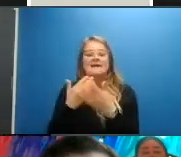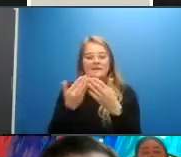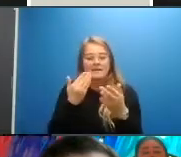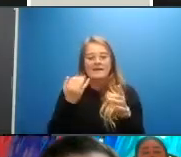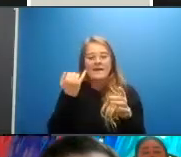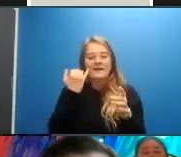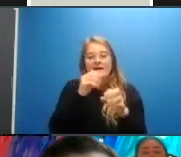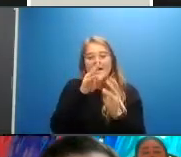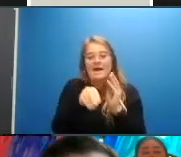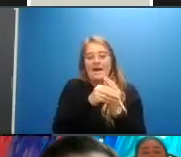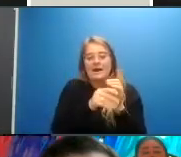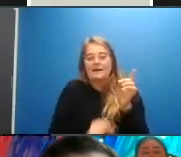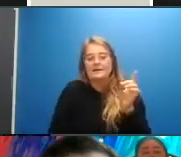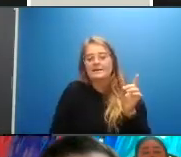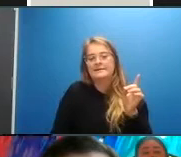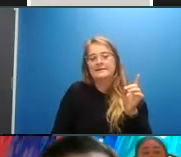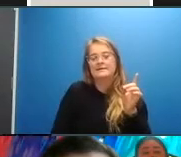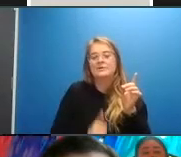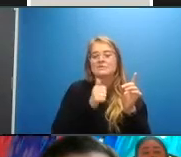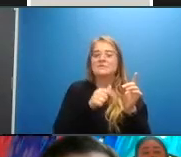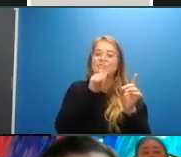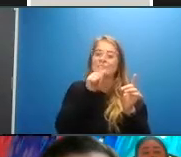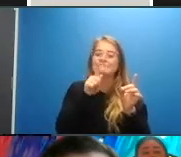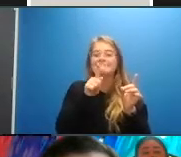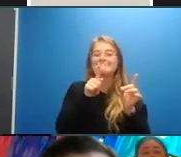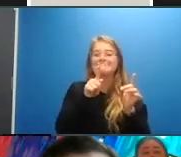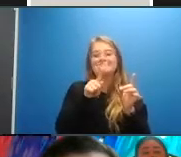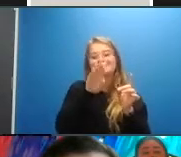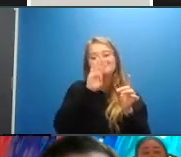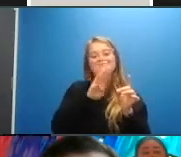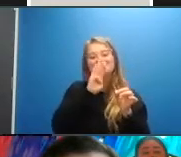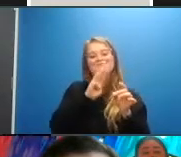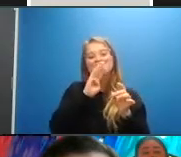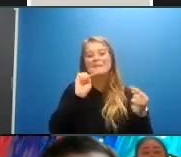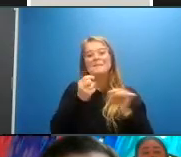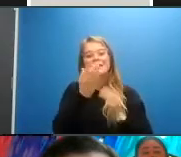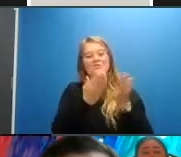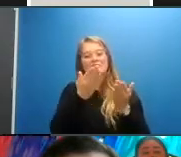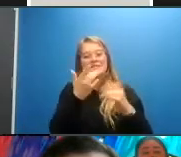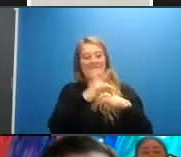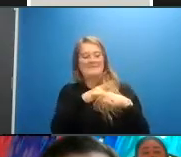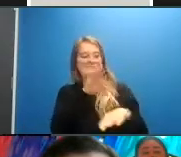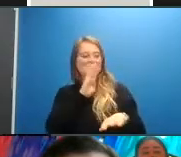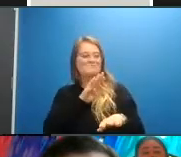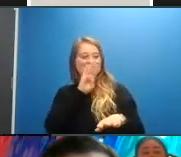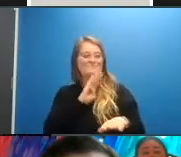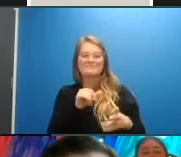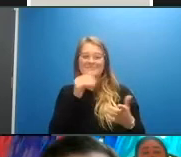Barb, she became a little bit frustrated with the pain services that were available to her clients as a nurse